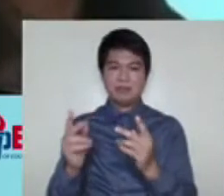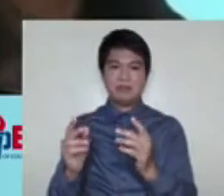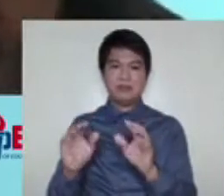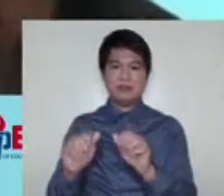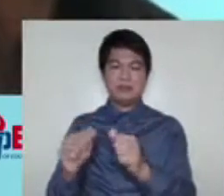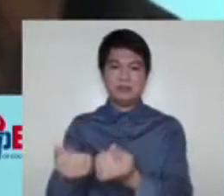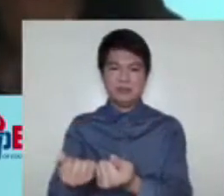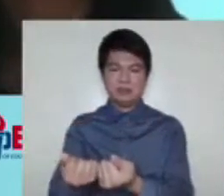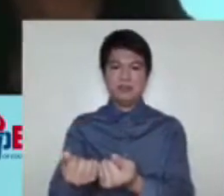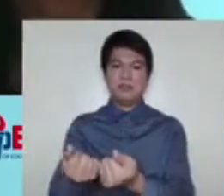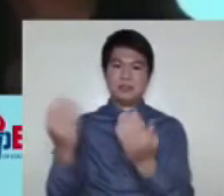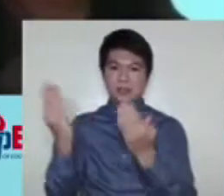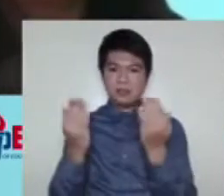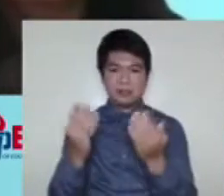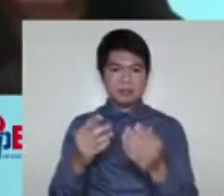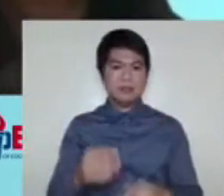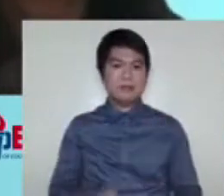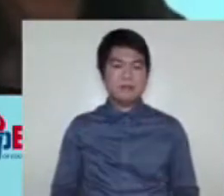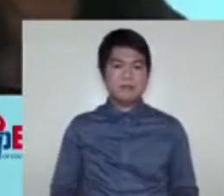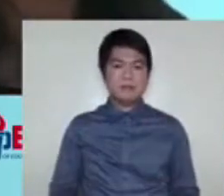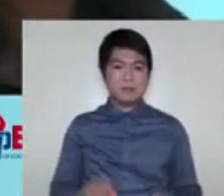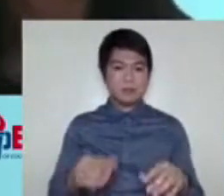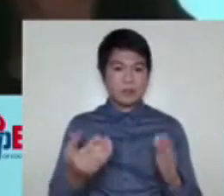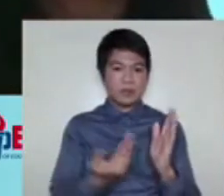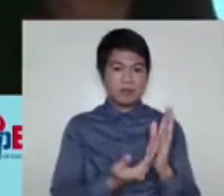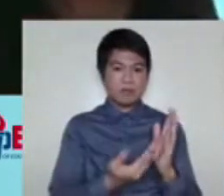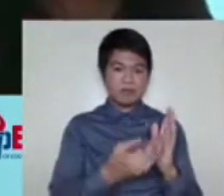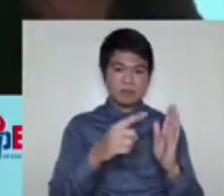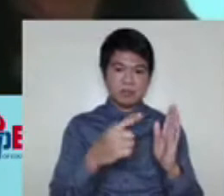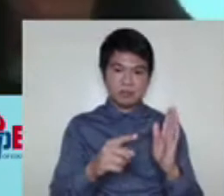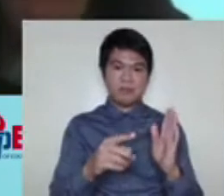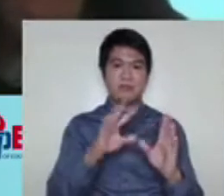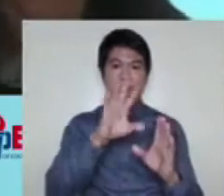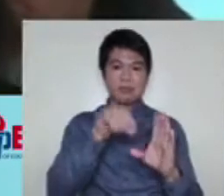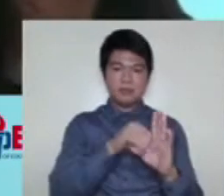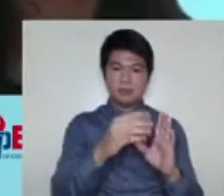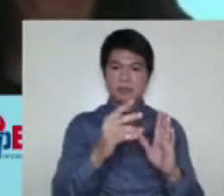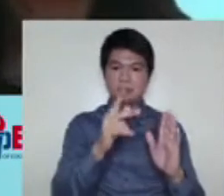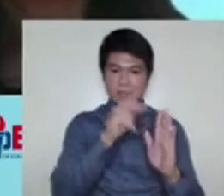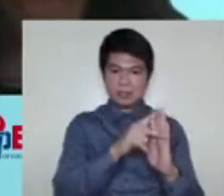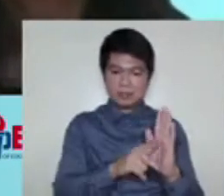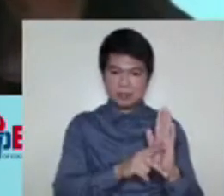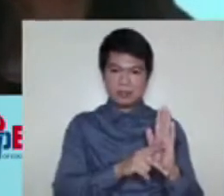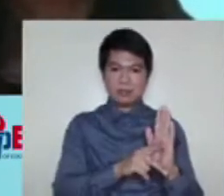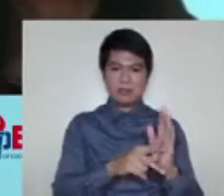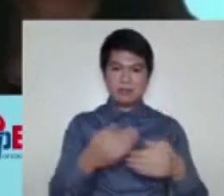may also refer to the policies and procedures implemented at the national, regional, division, or school